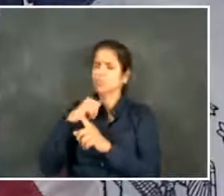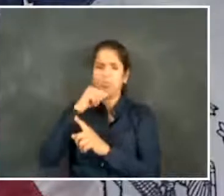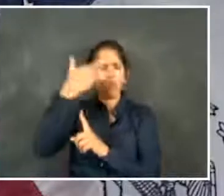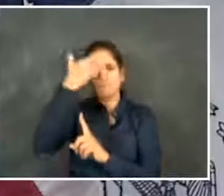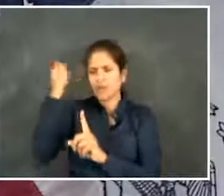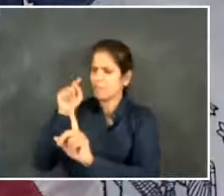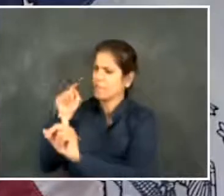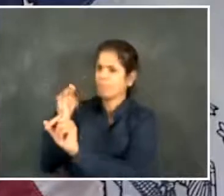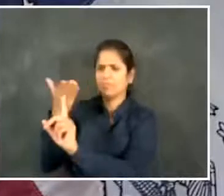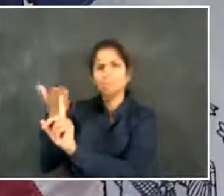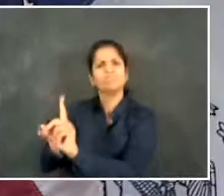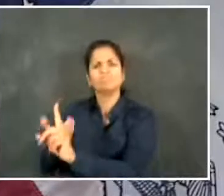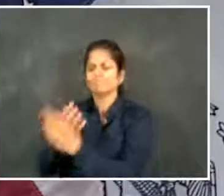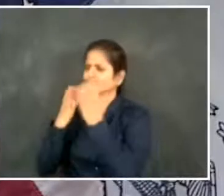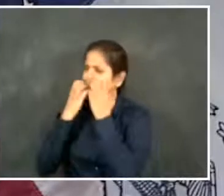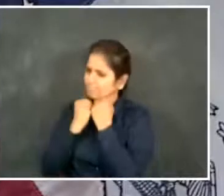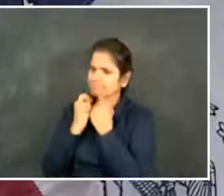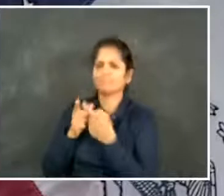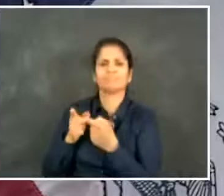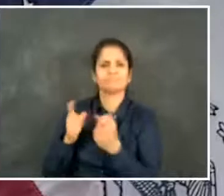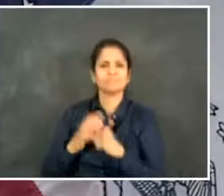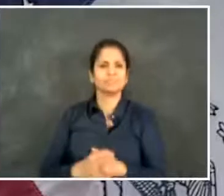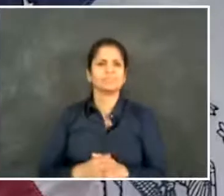So everyone, look,